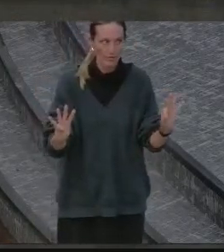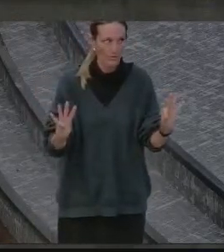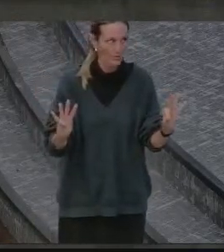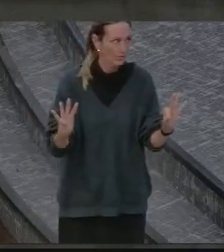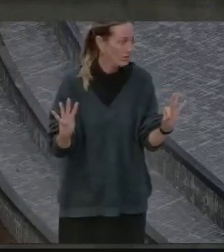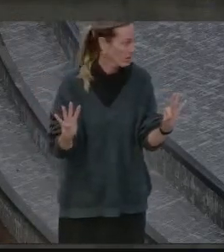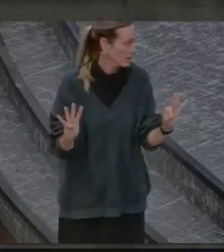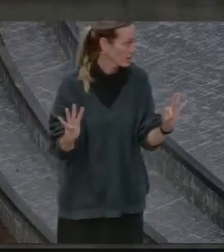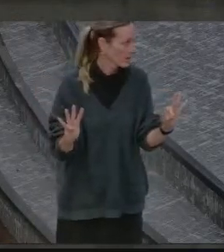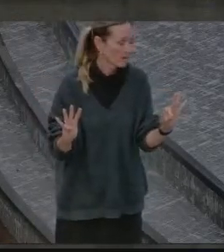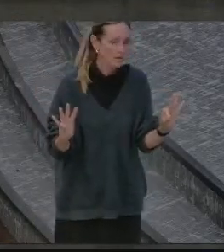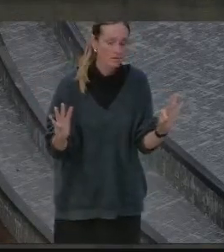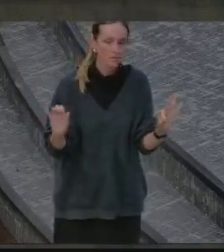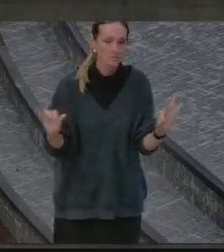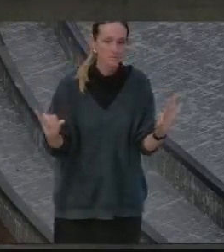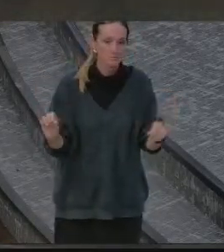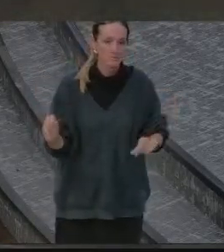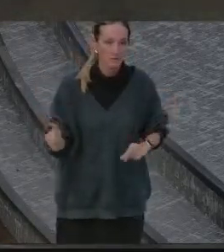to 4. Okay, thank you.